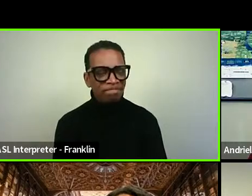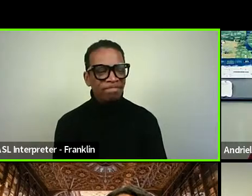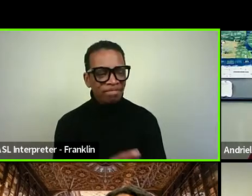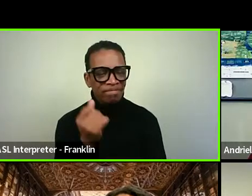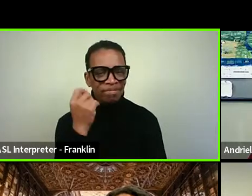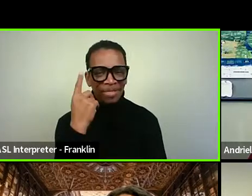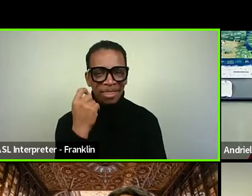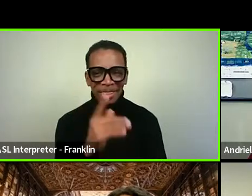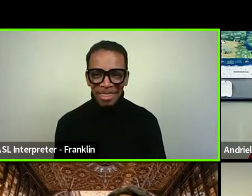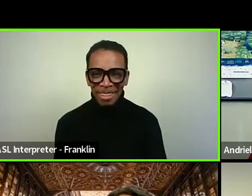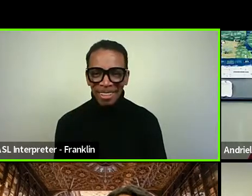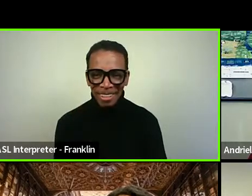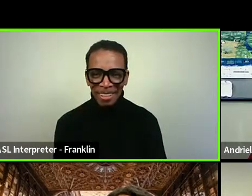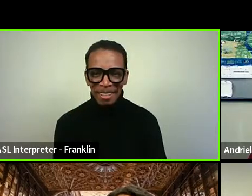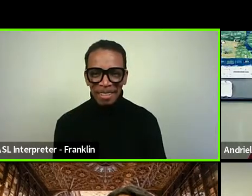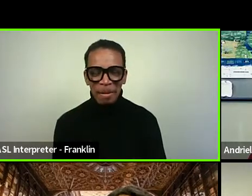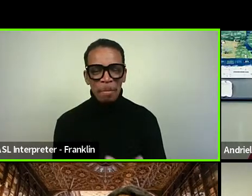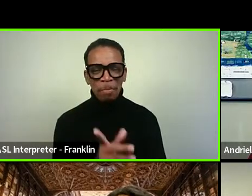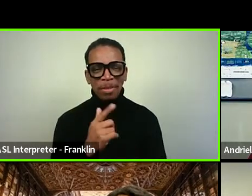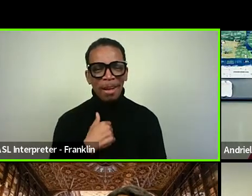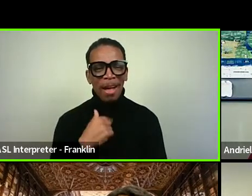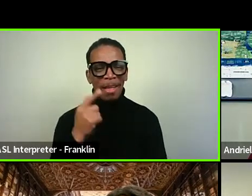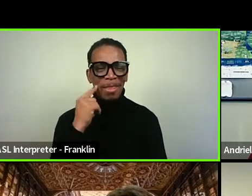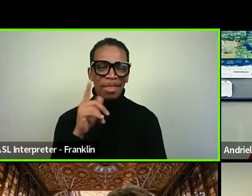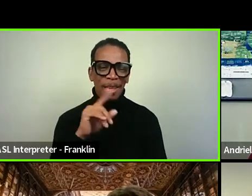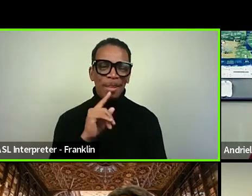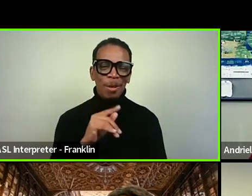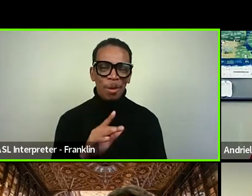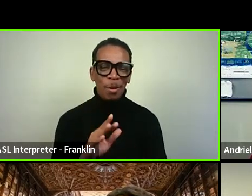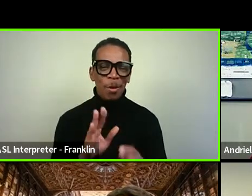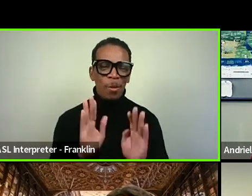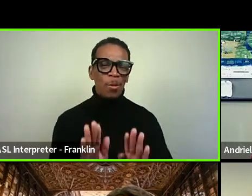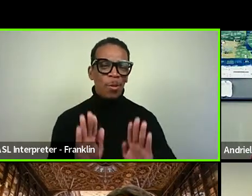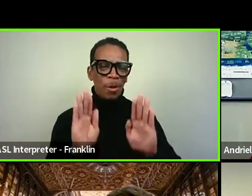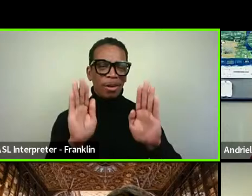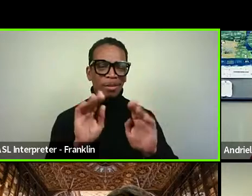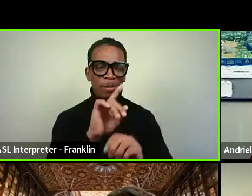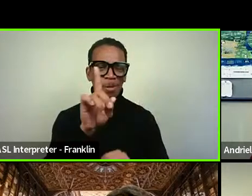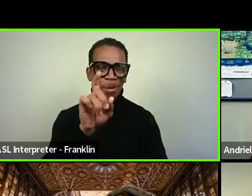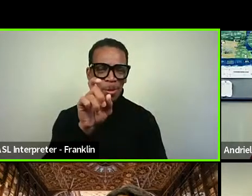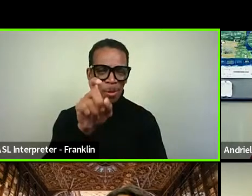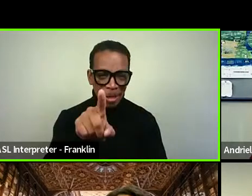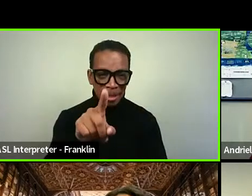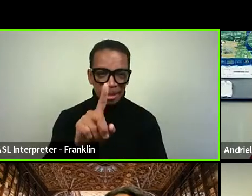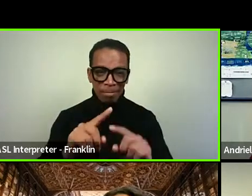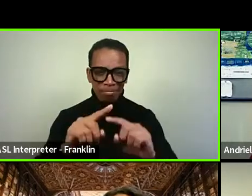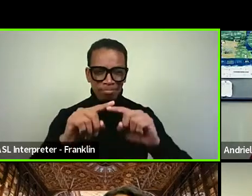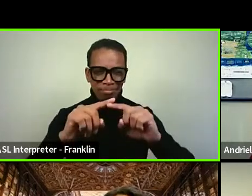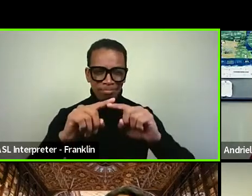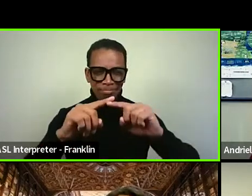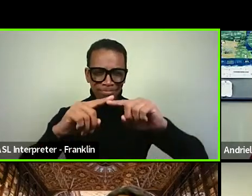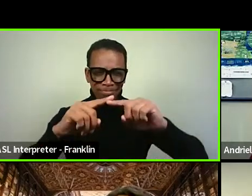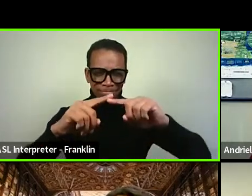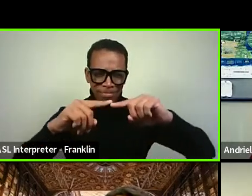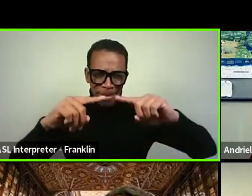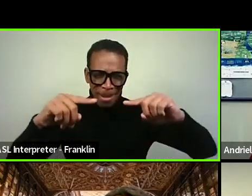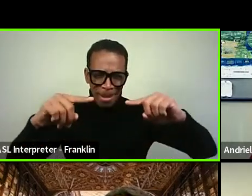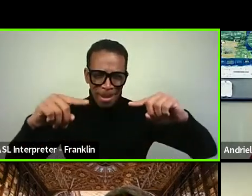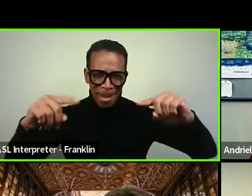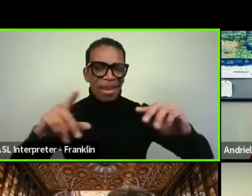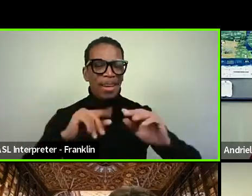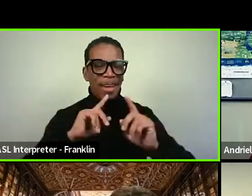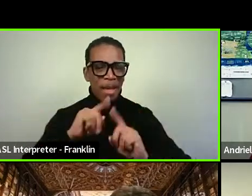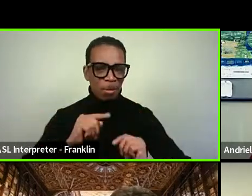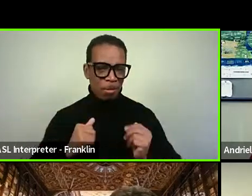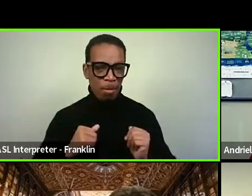Andrew, I think that's a phenomenal question. I think that there's many different answers to that question. But for me